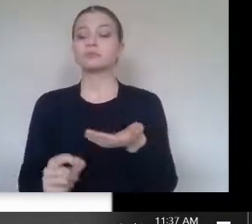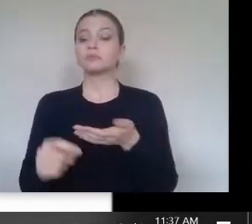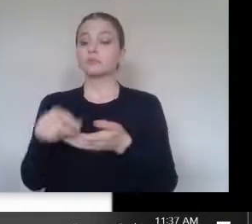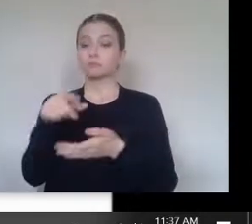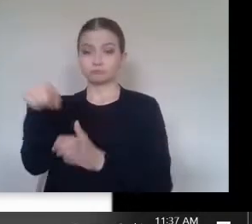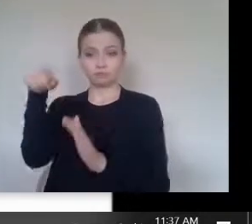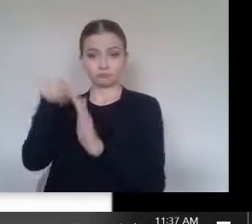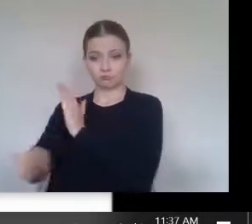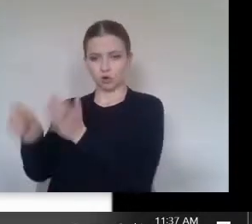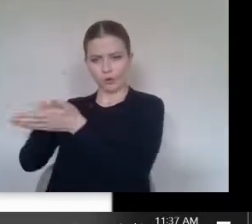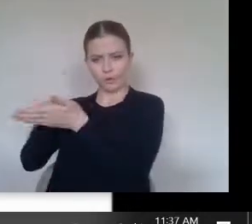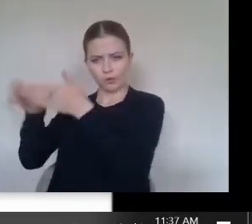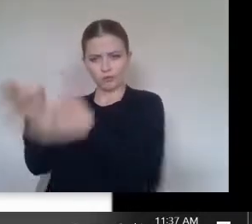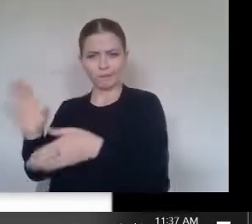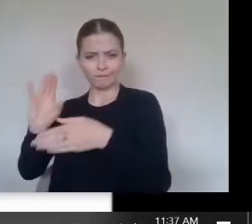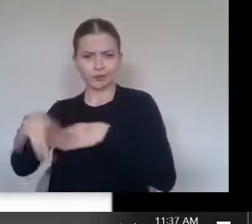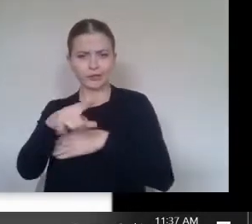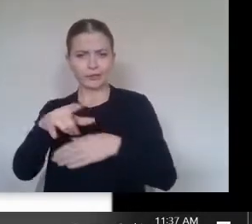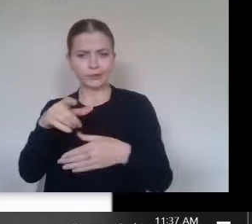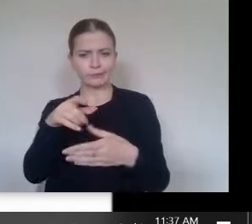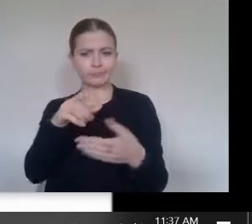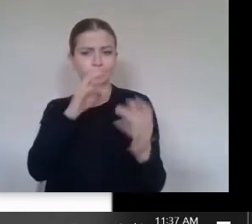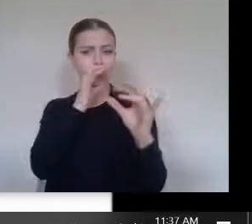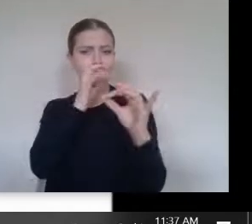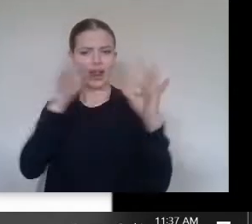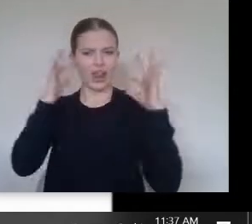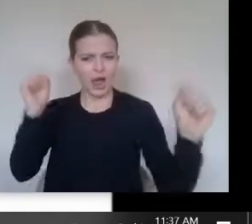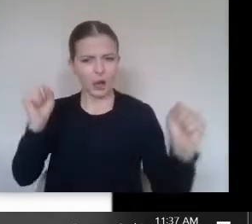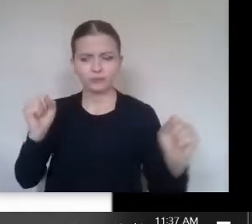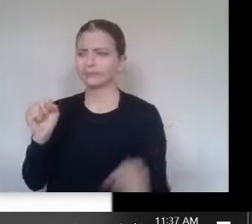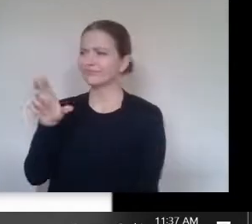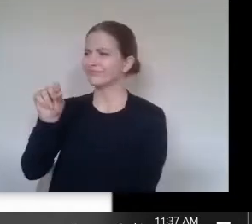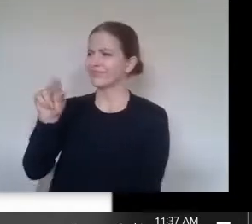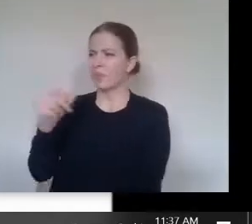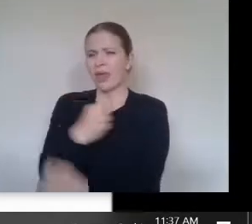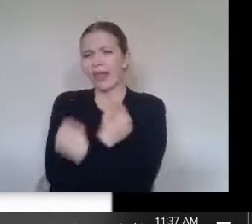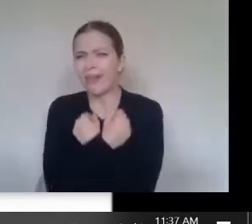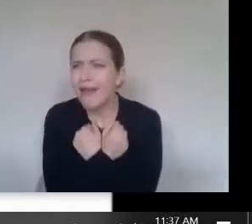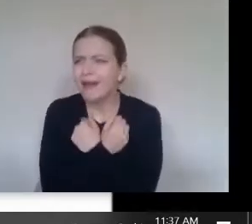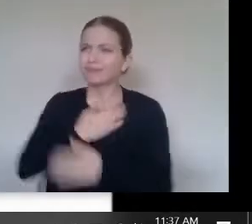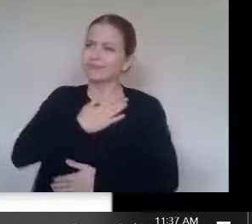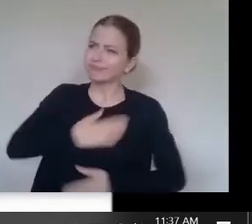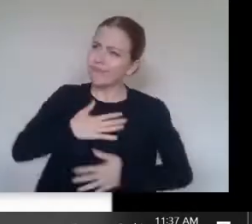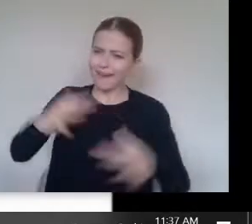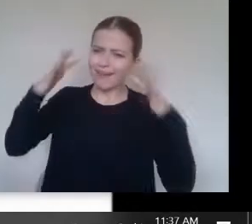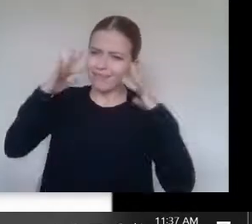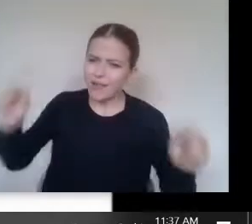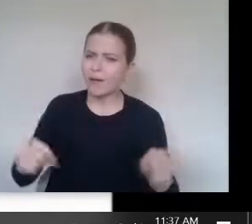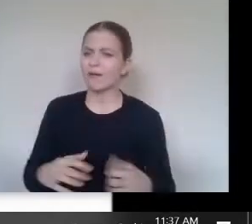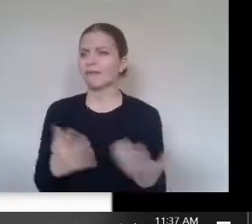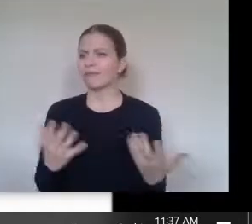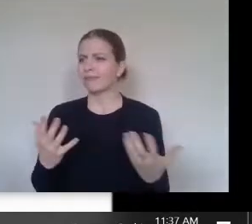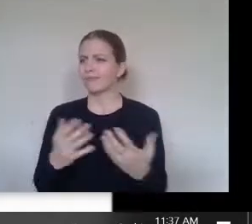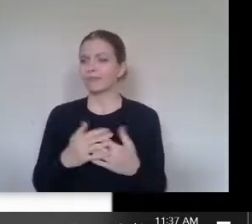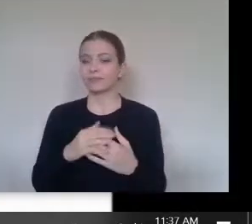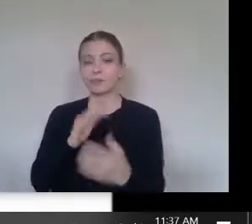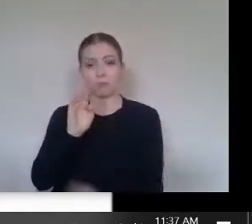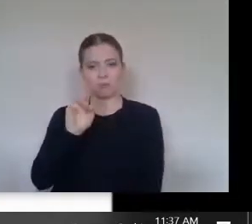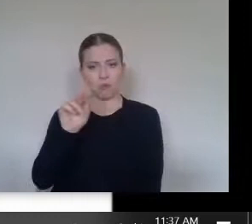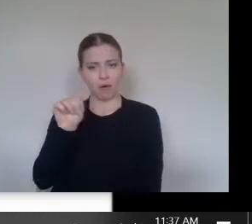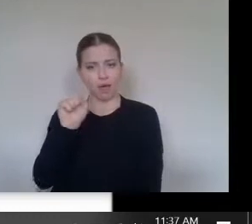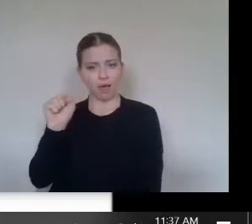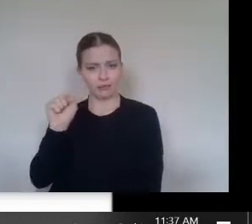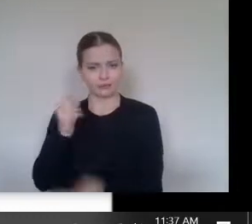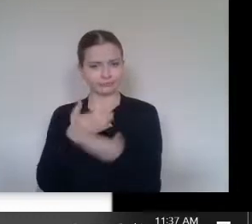Perhaps you murdered the composer for making you play so loud. We love being loud, the trumpets replied. Brass instruments